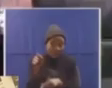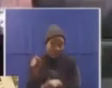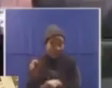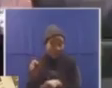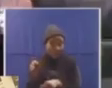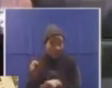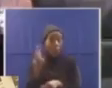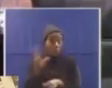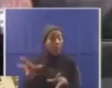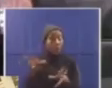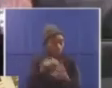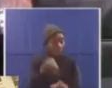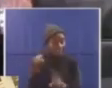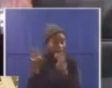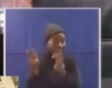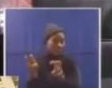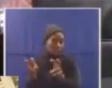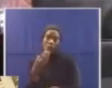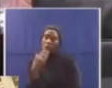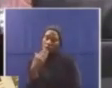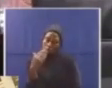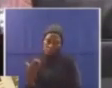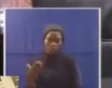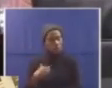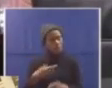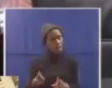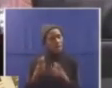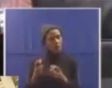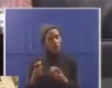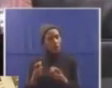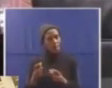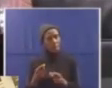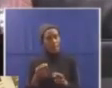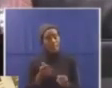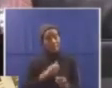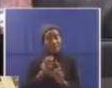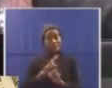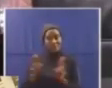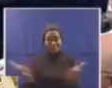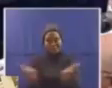C5. Thank you very much. I hope that was a short version.